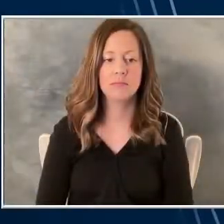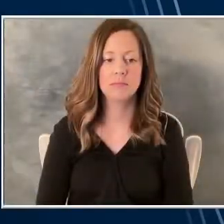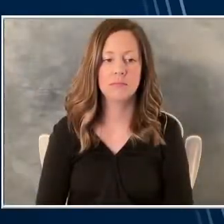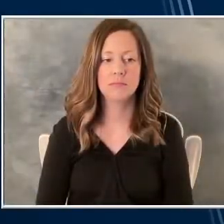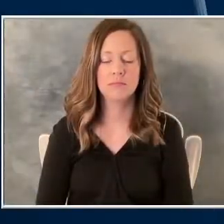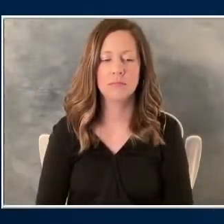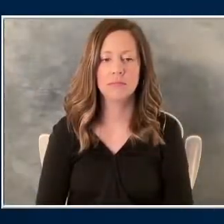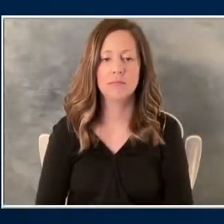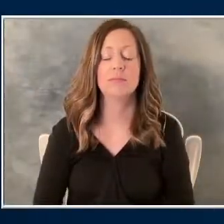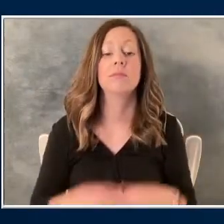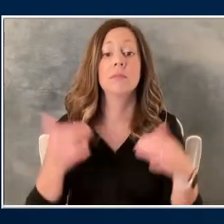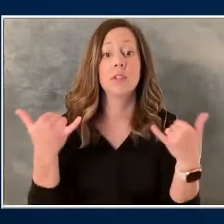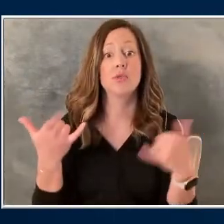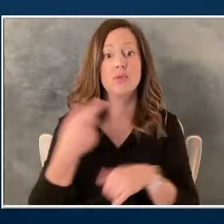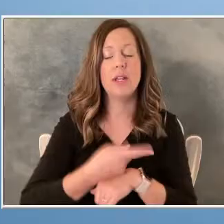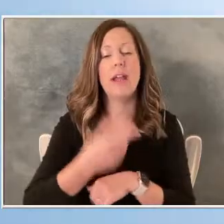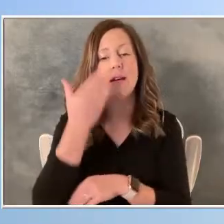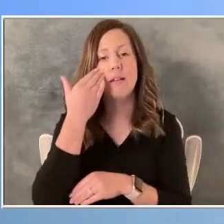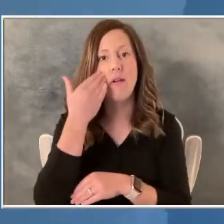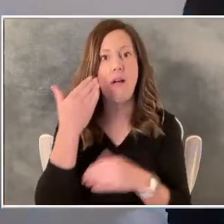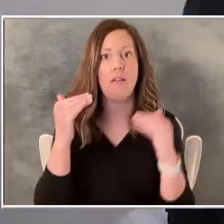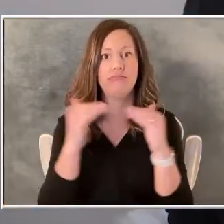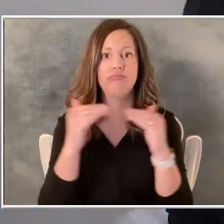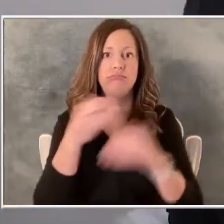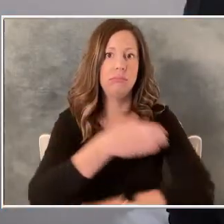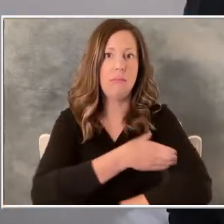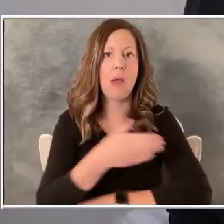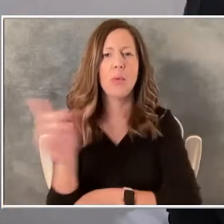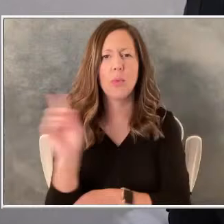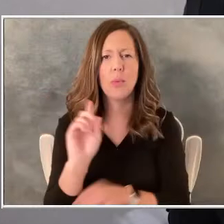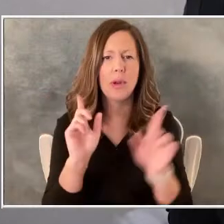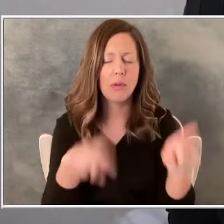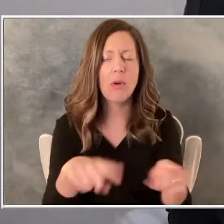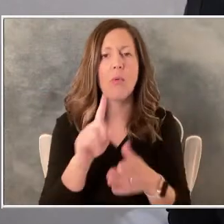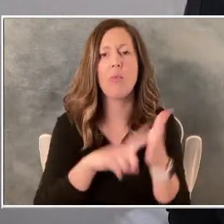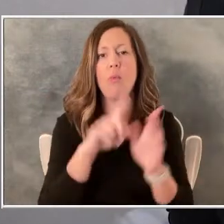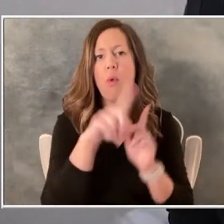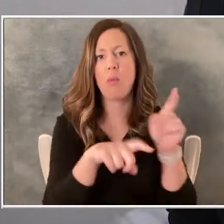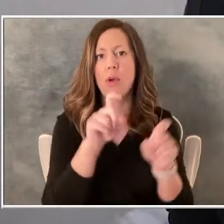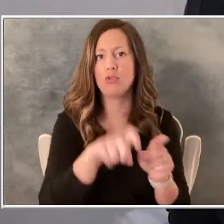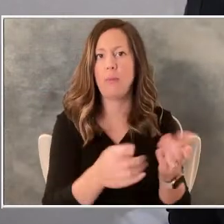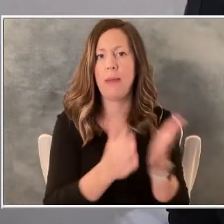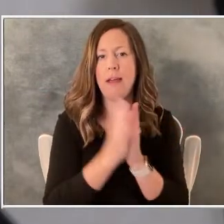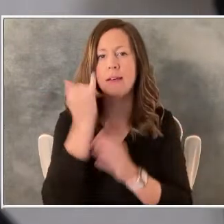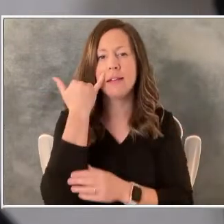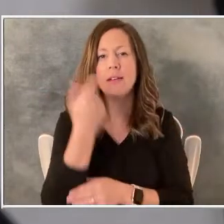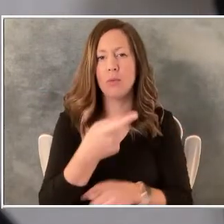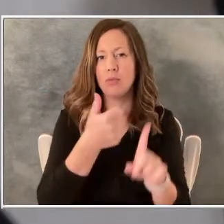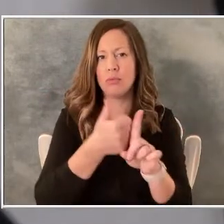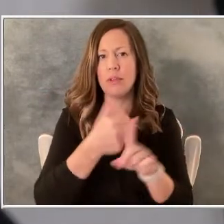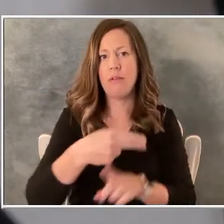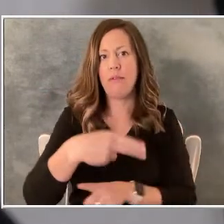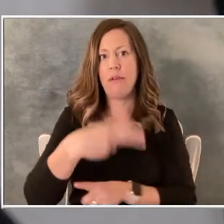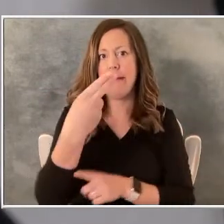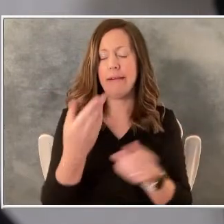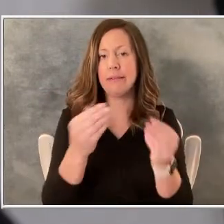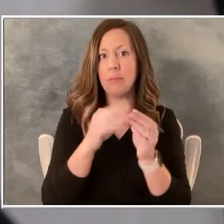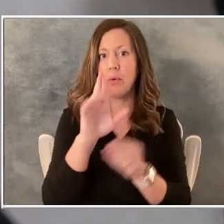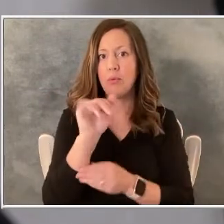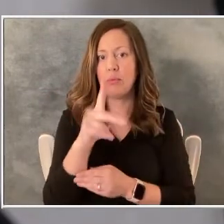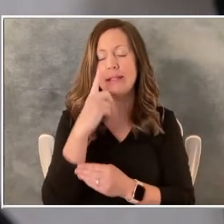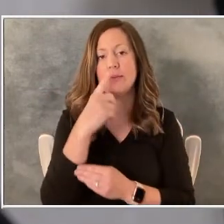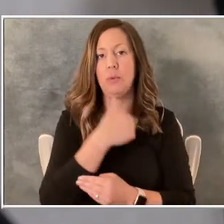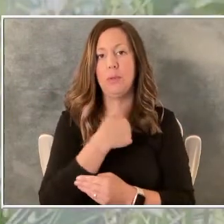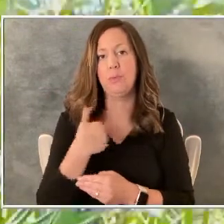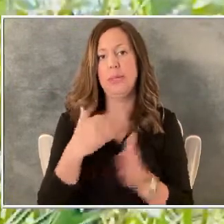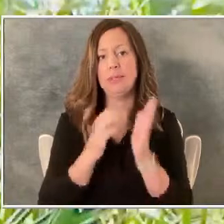Coming up today, knowledge is power, where to go and what questions to ask if you are at higher risk of breast cancer. Plus, meet a woman